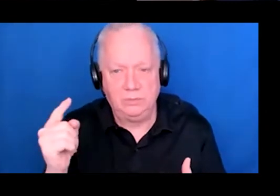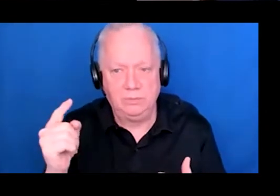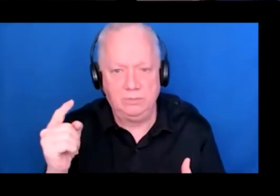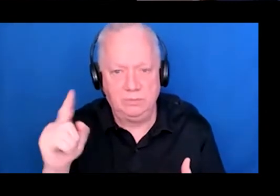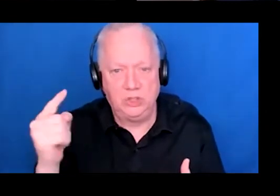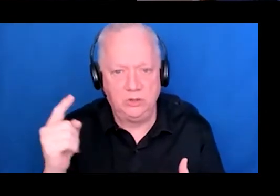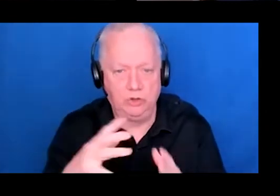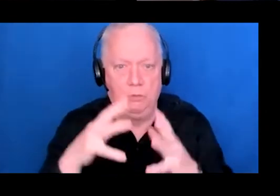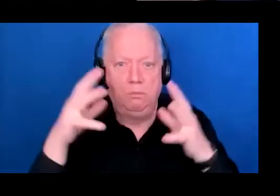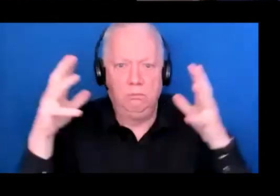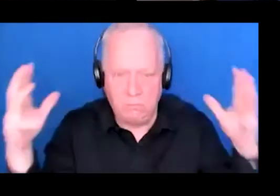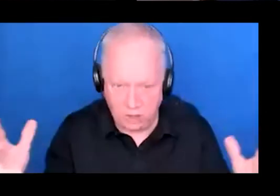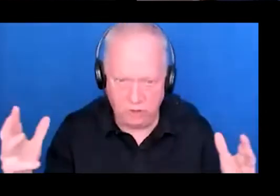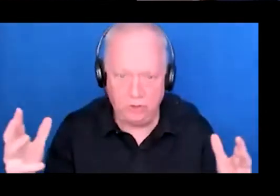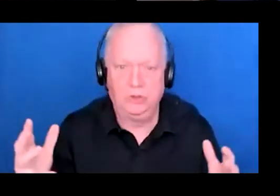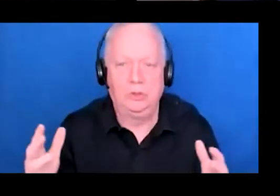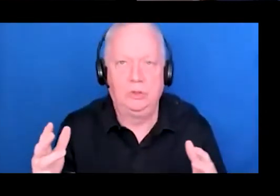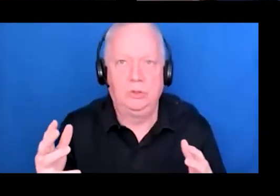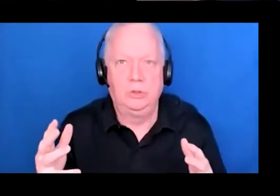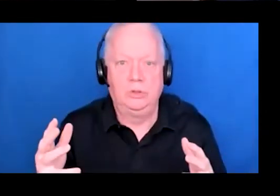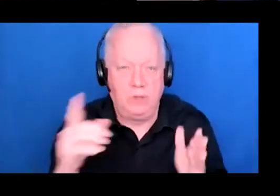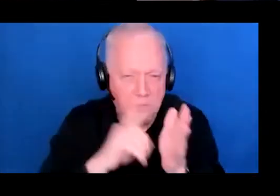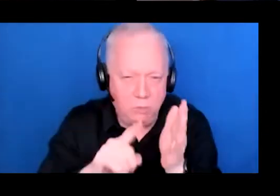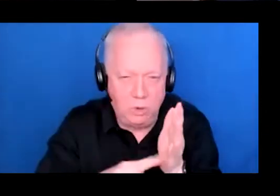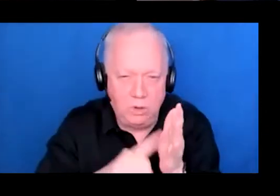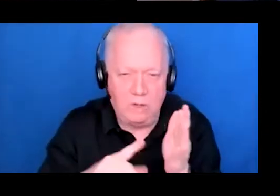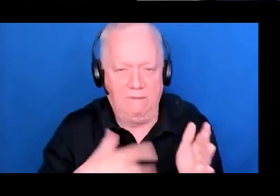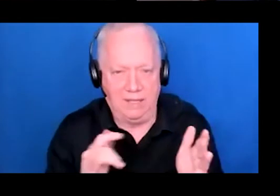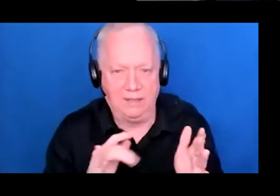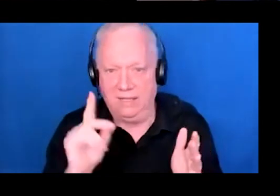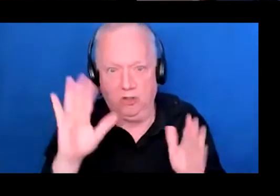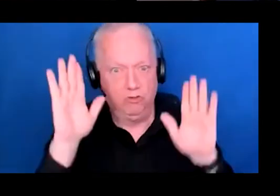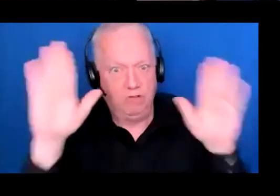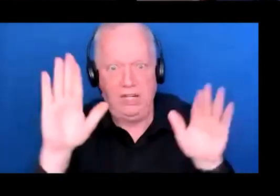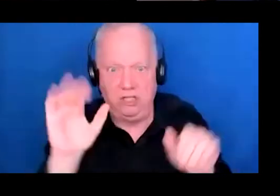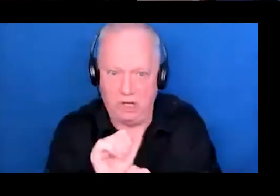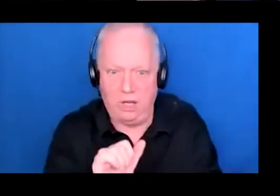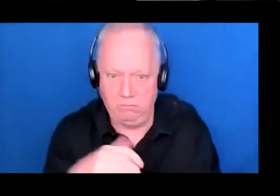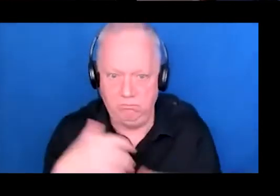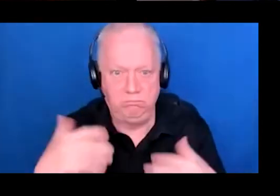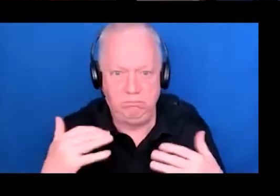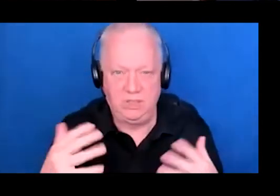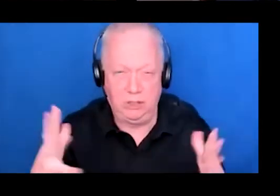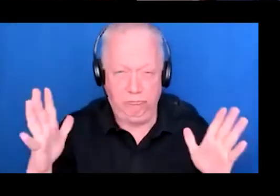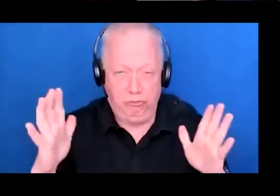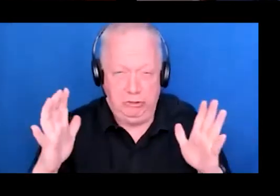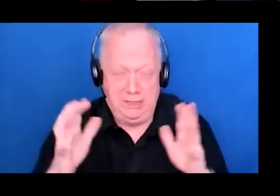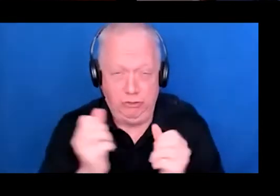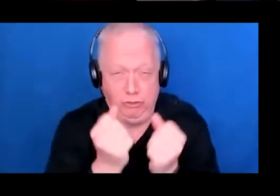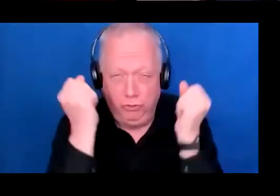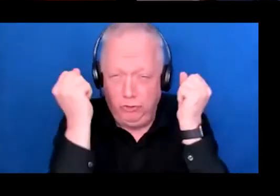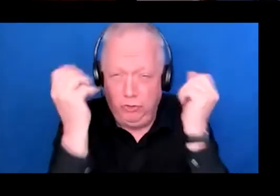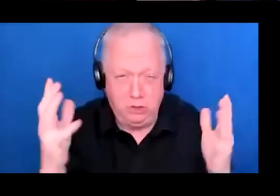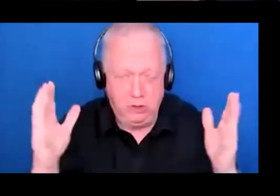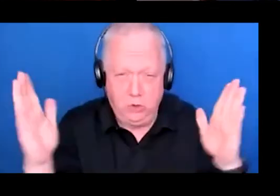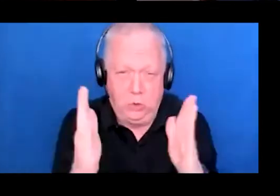there's just so much to explore. And I feel like they did a great job of compressing so much into such